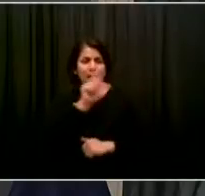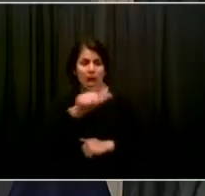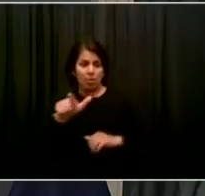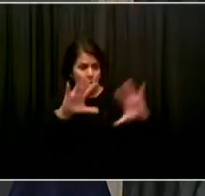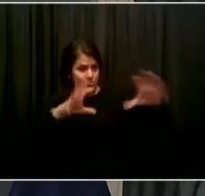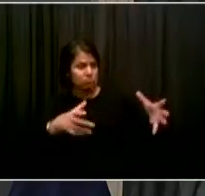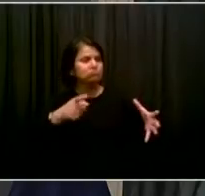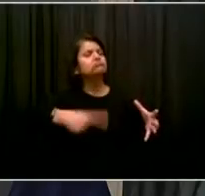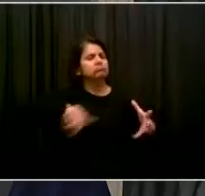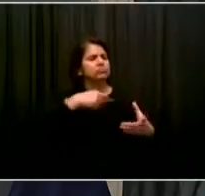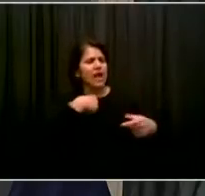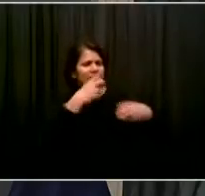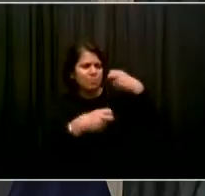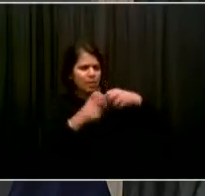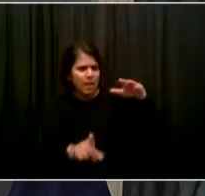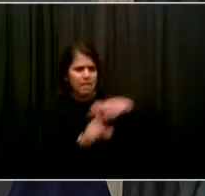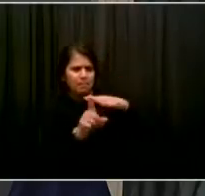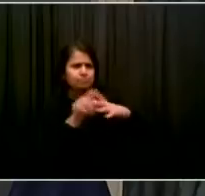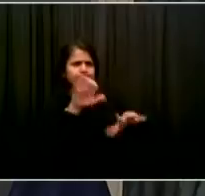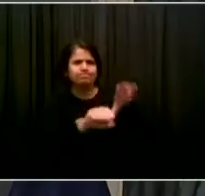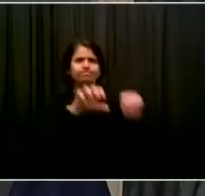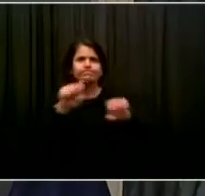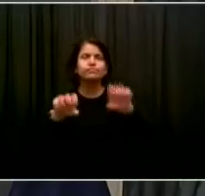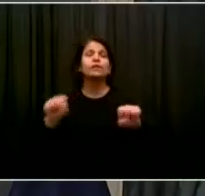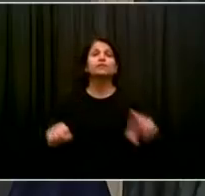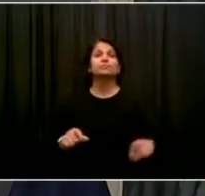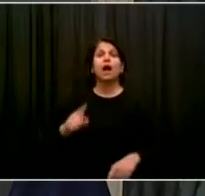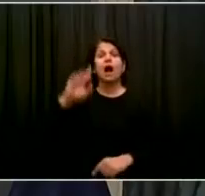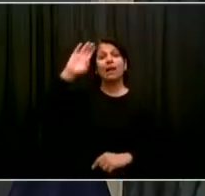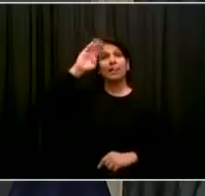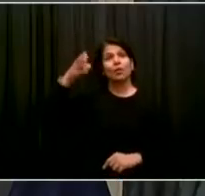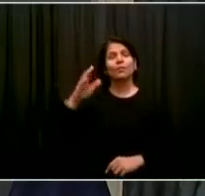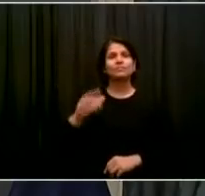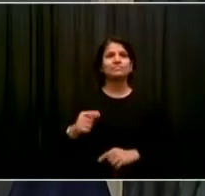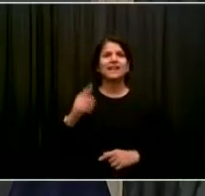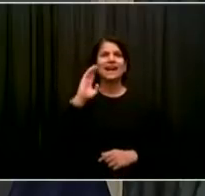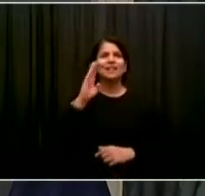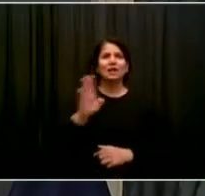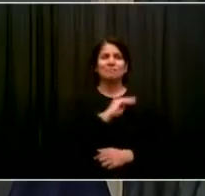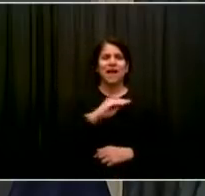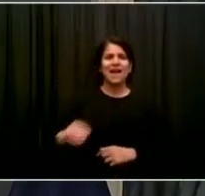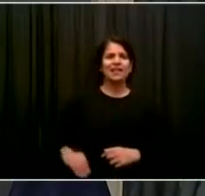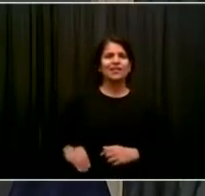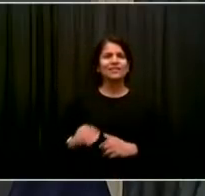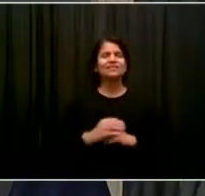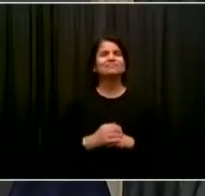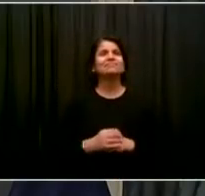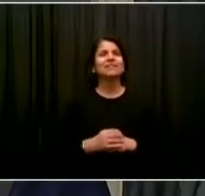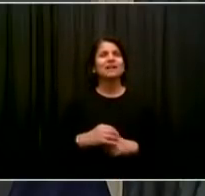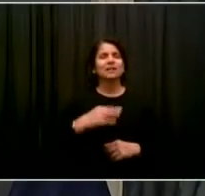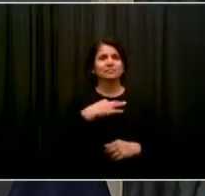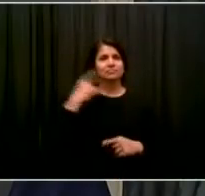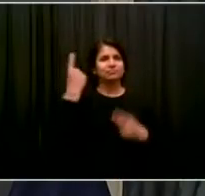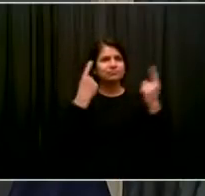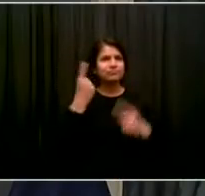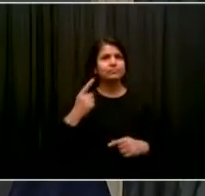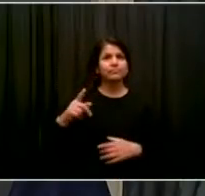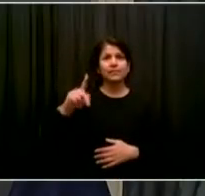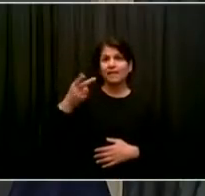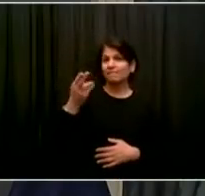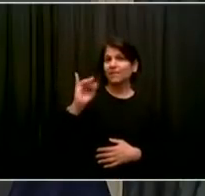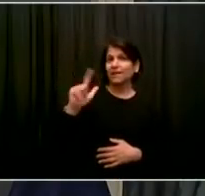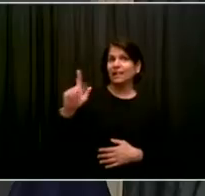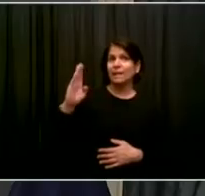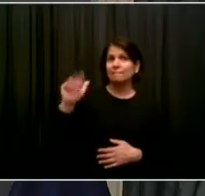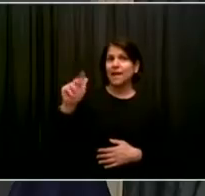Mr. Mayor. Good morning. I wanted to ask about Phil Banks' trip out to LA after Eric